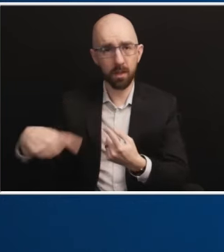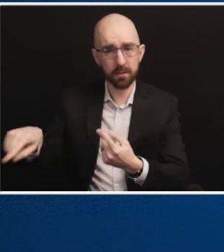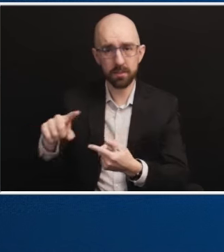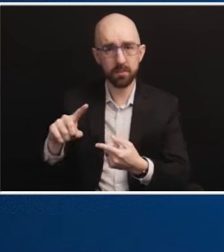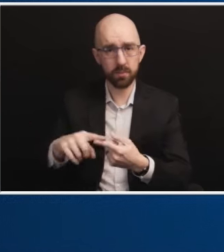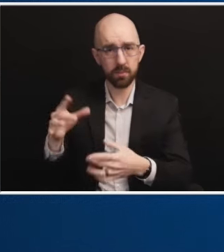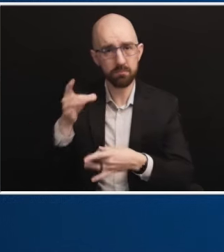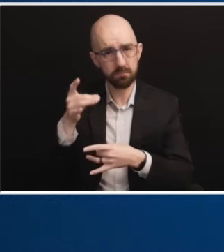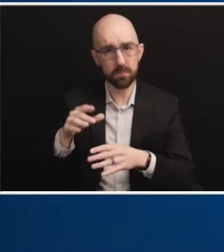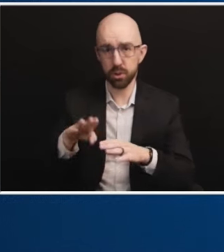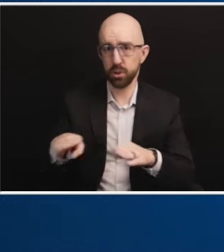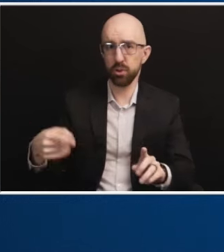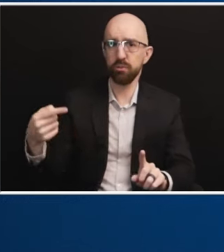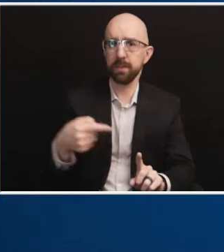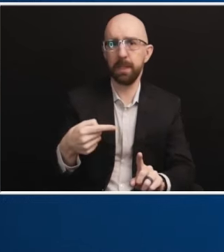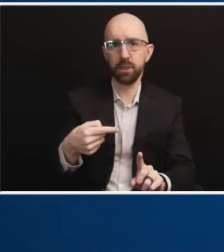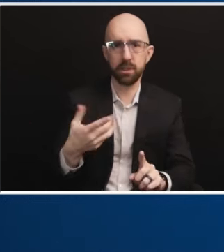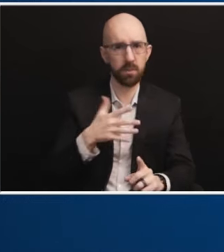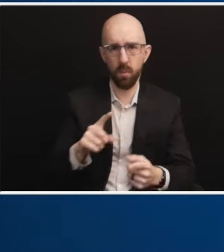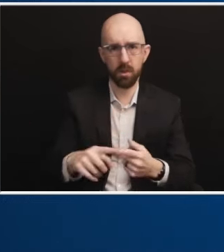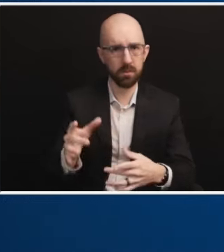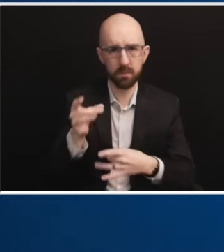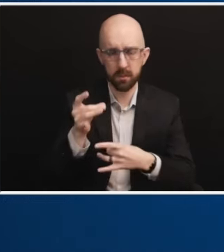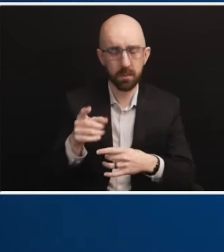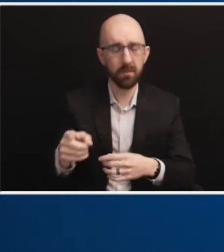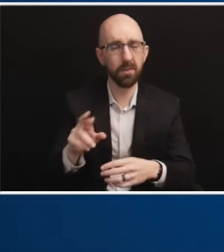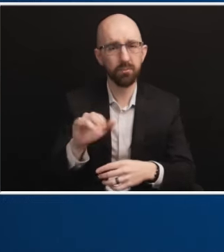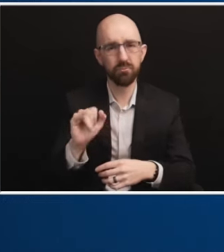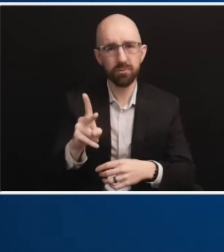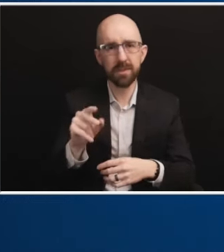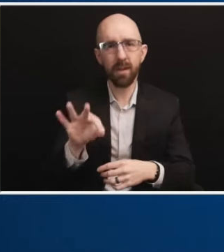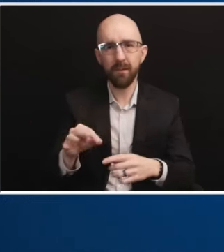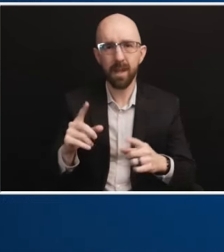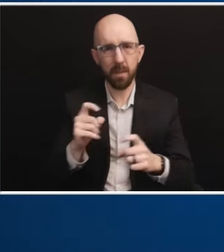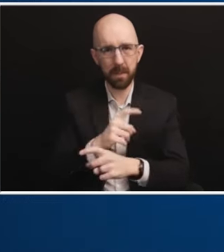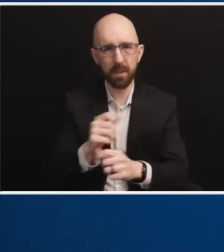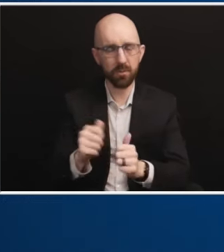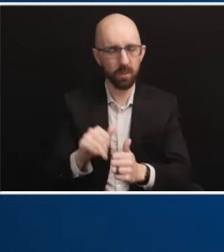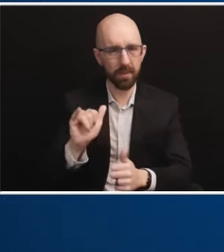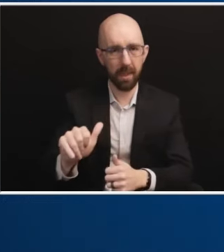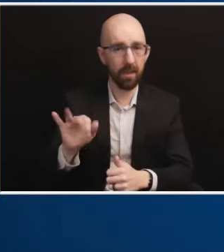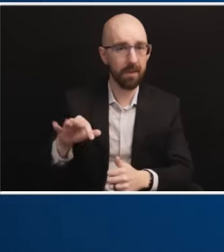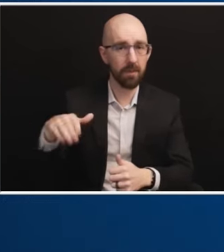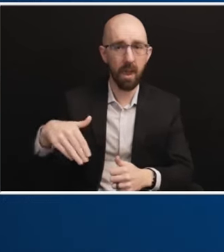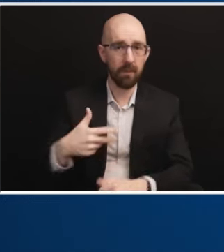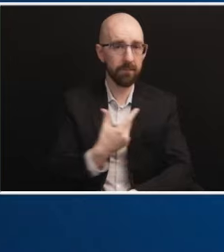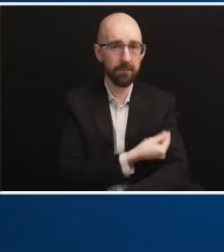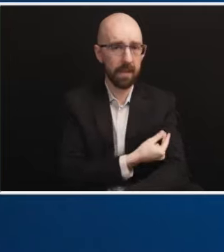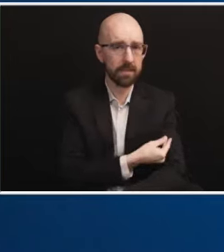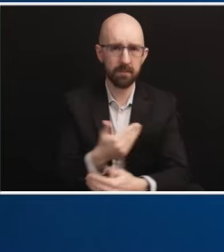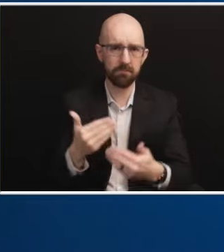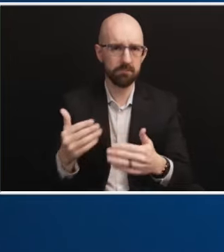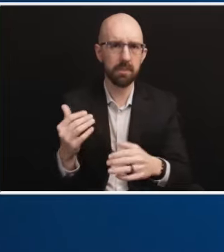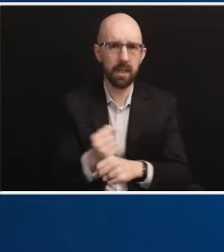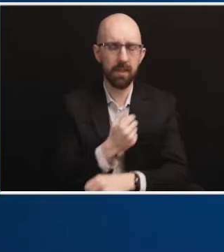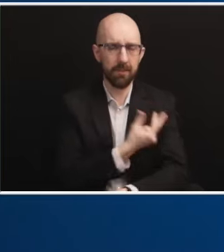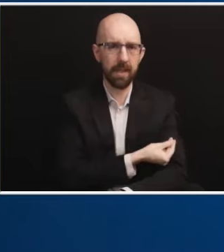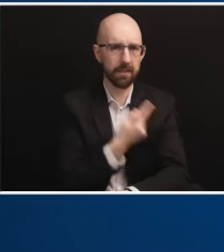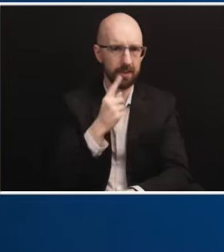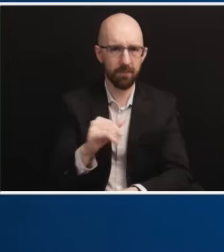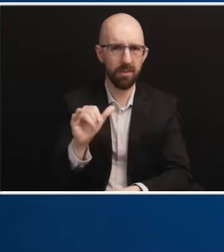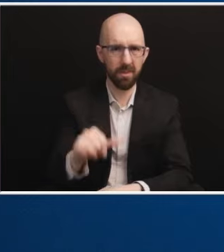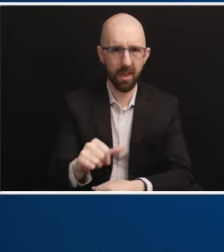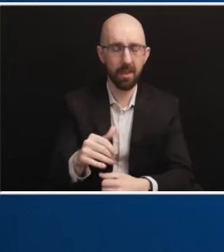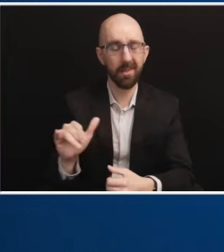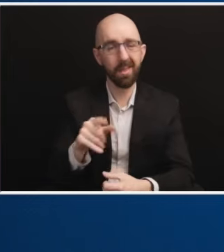children, to get. There are risks of complications with those. So if you haven't been vaccinated, please go get vaccinated for that. And again, just as you said, there